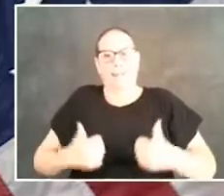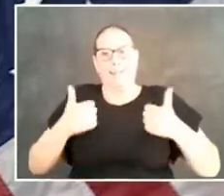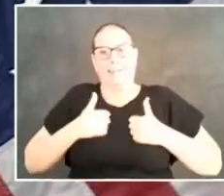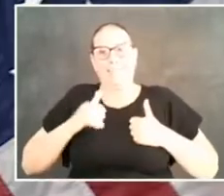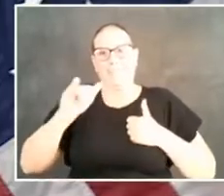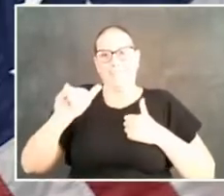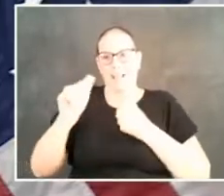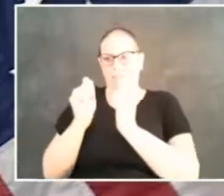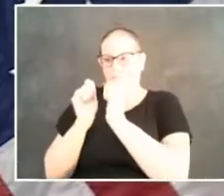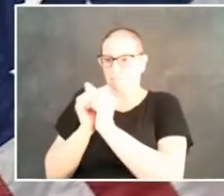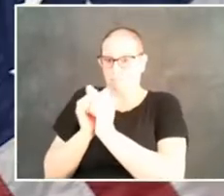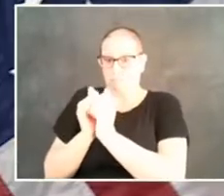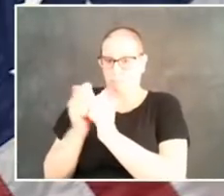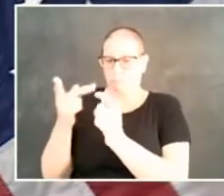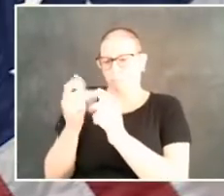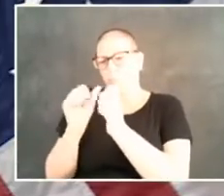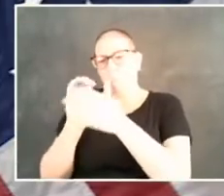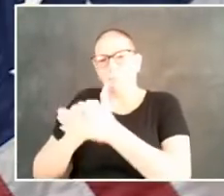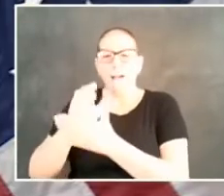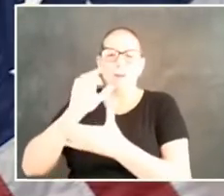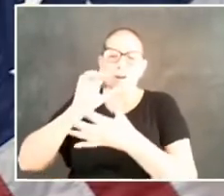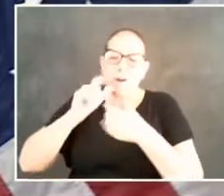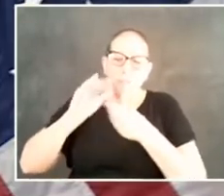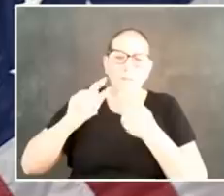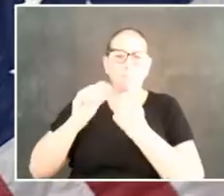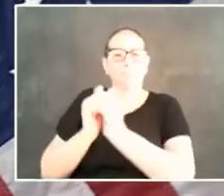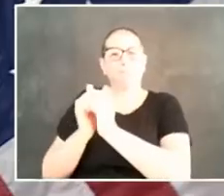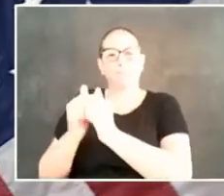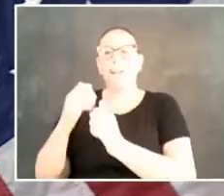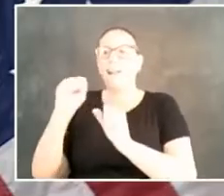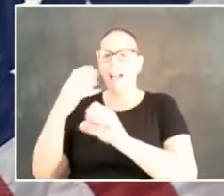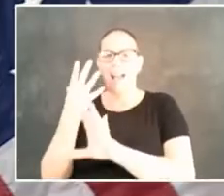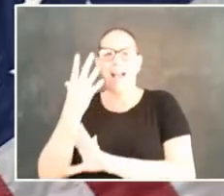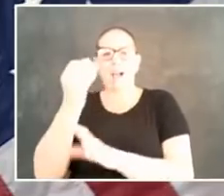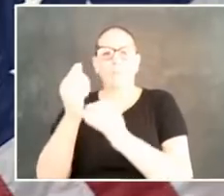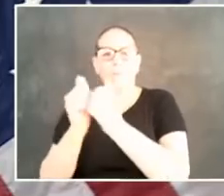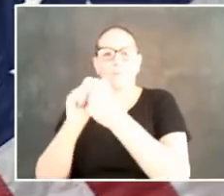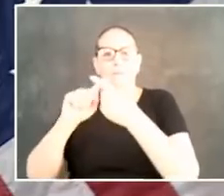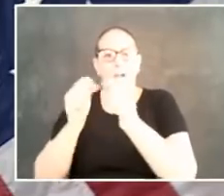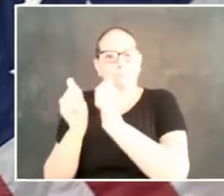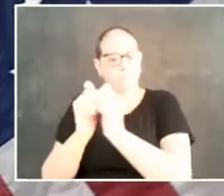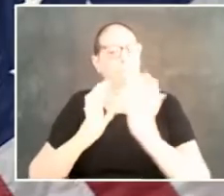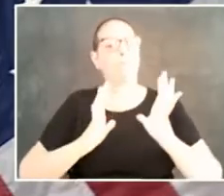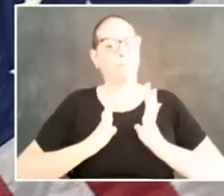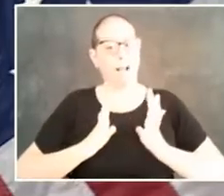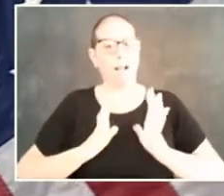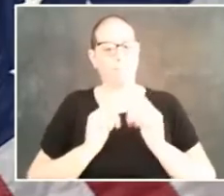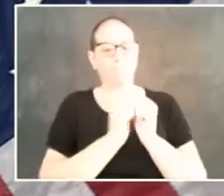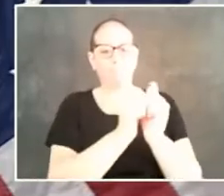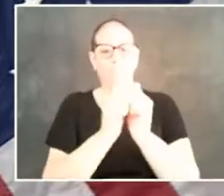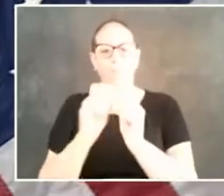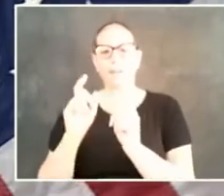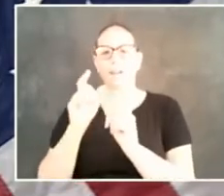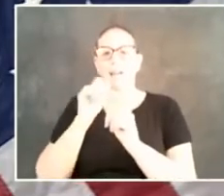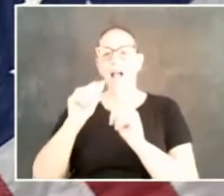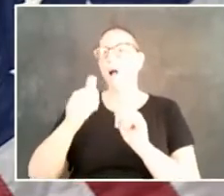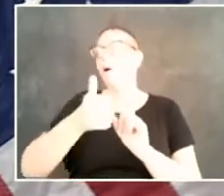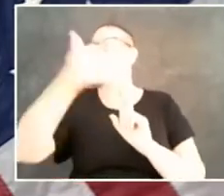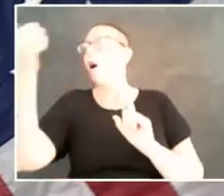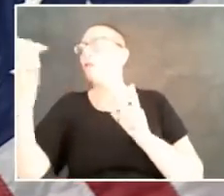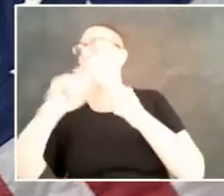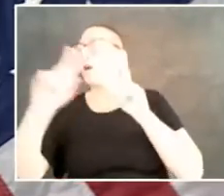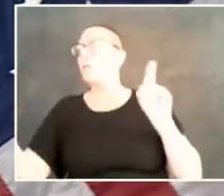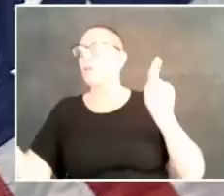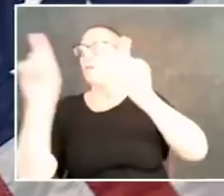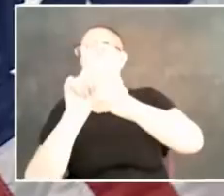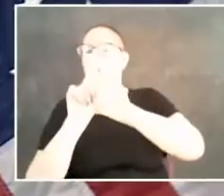you live under the same roof, you do not have the same social distancing requirement. And we've talked about this incessantly because you're already